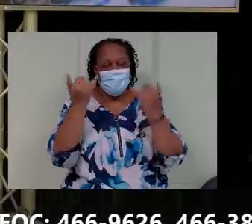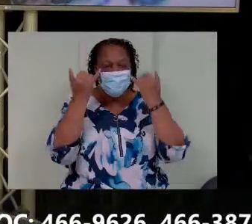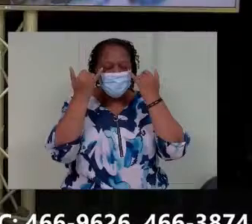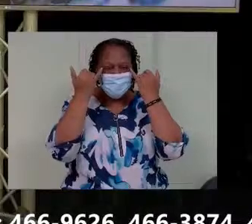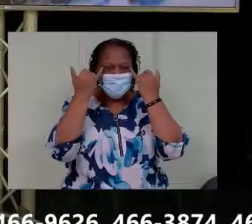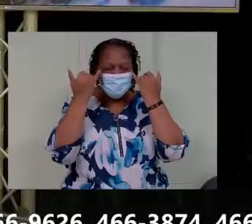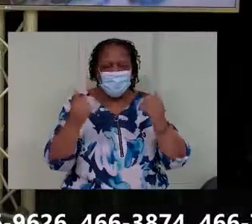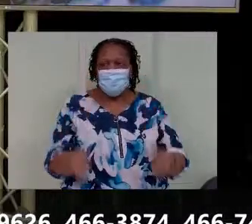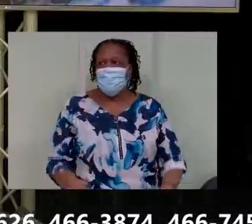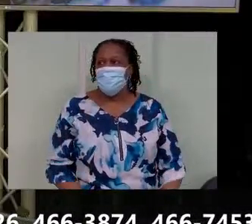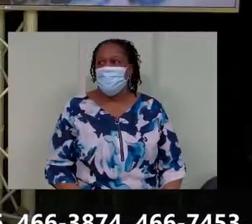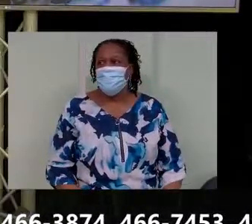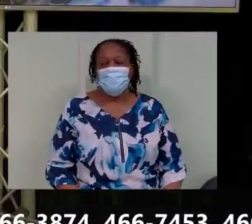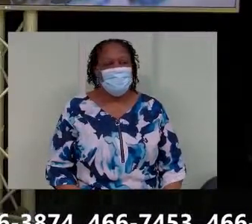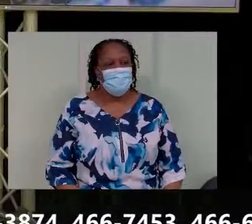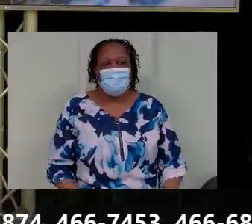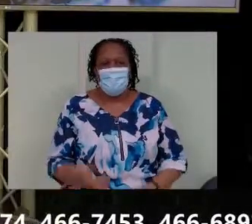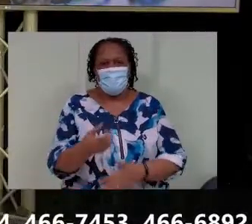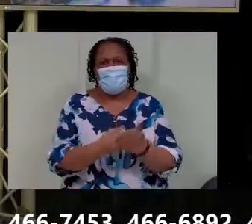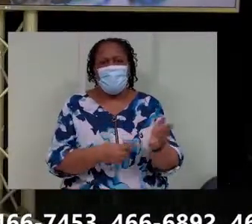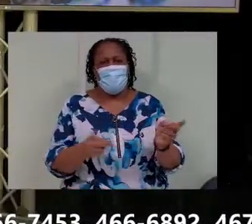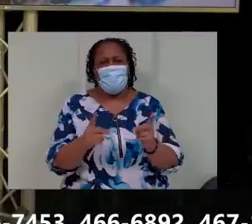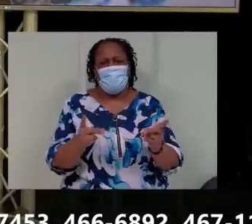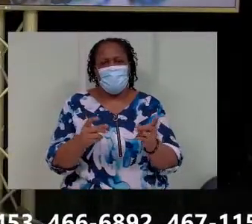have no cases?